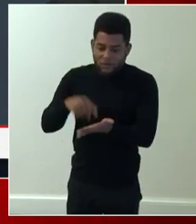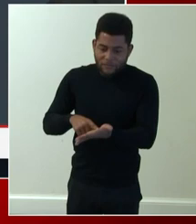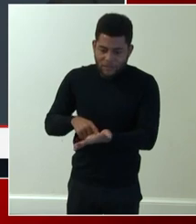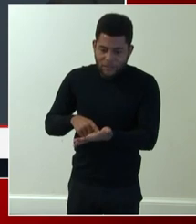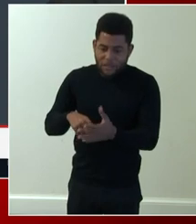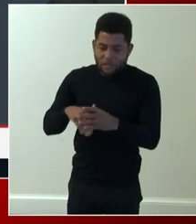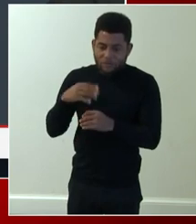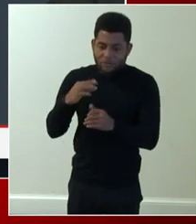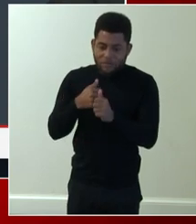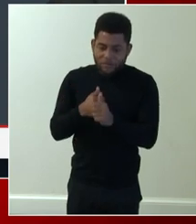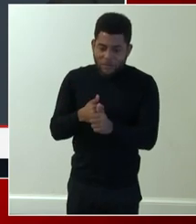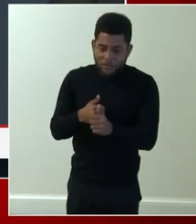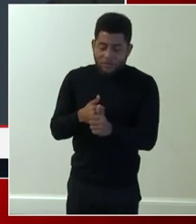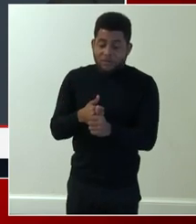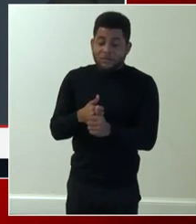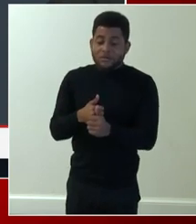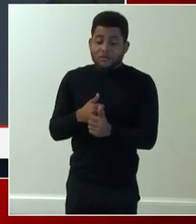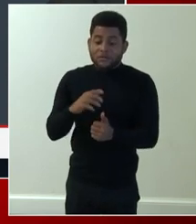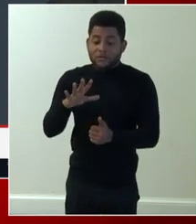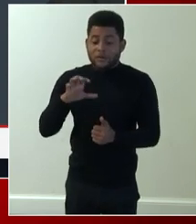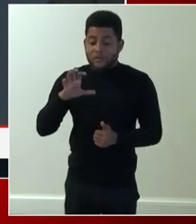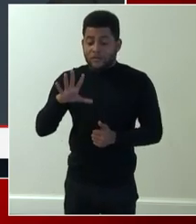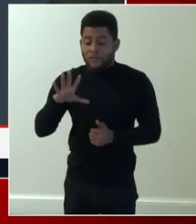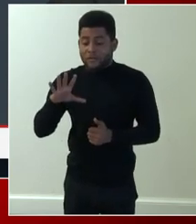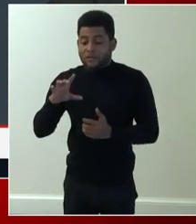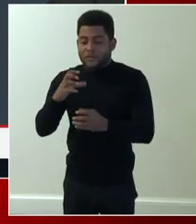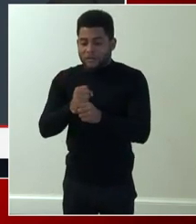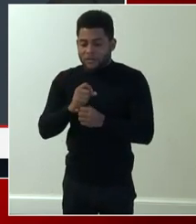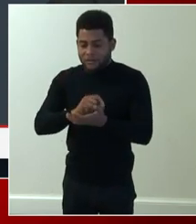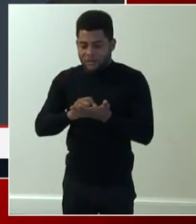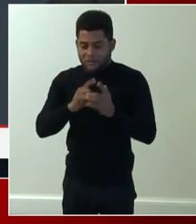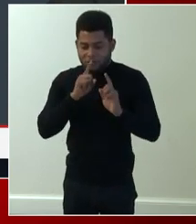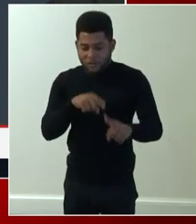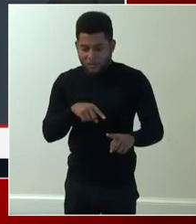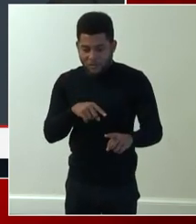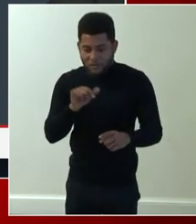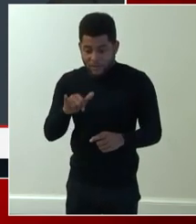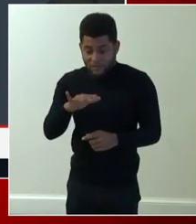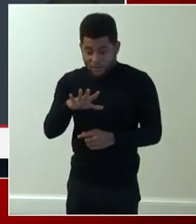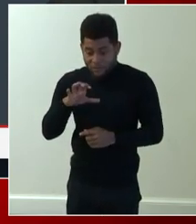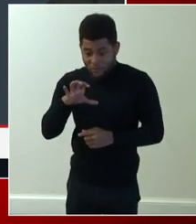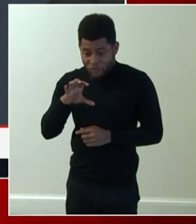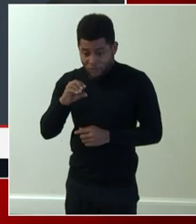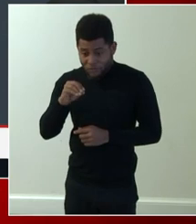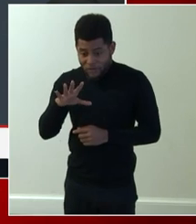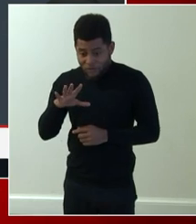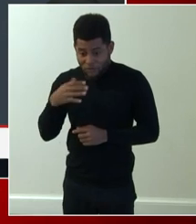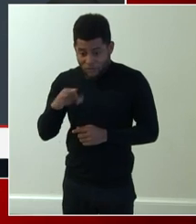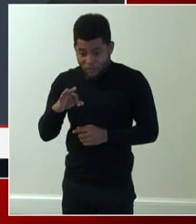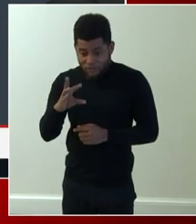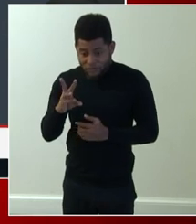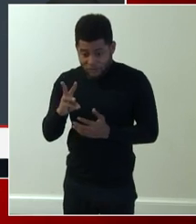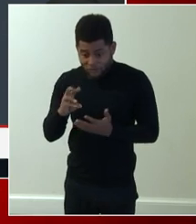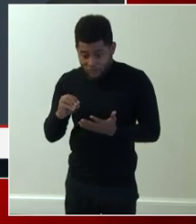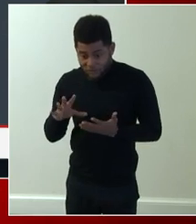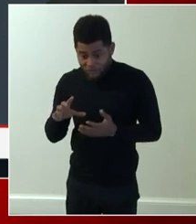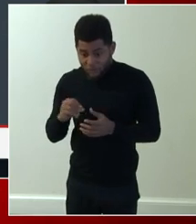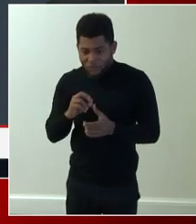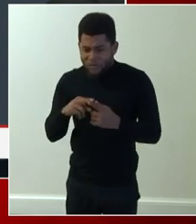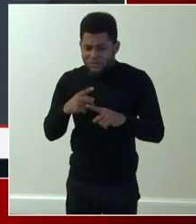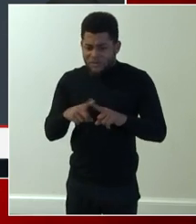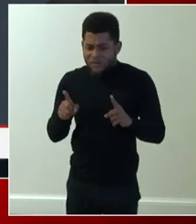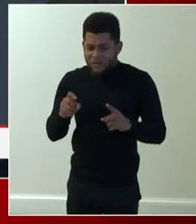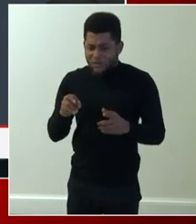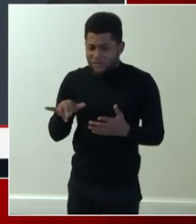compliance, 505 got a written reprimand. Yes. Is that 505 of those 605? It's a very good question. Yes,